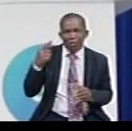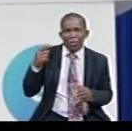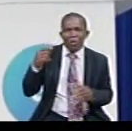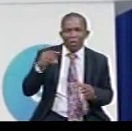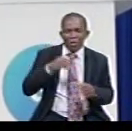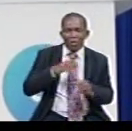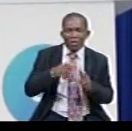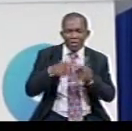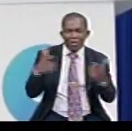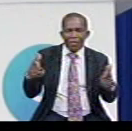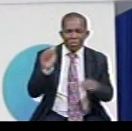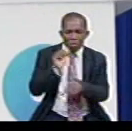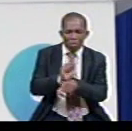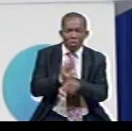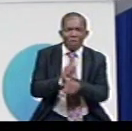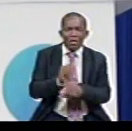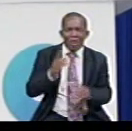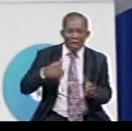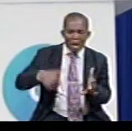us.